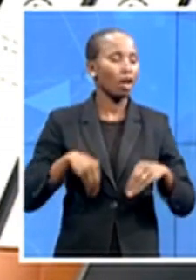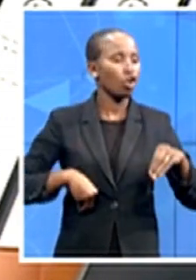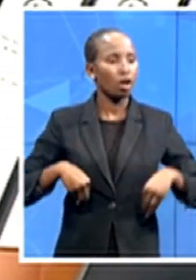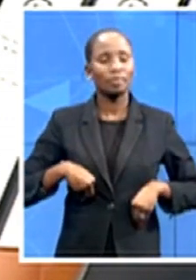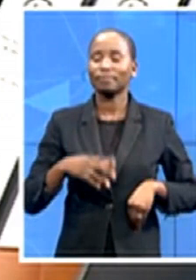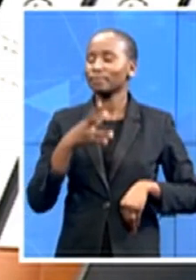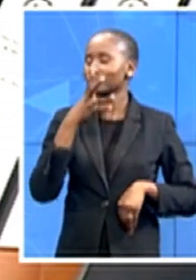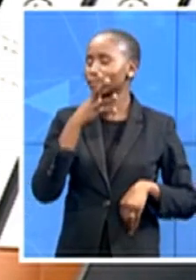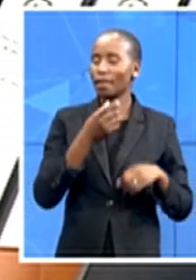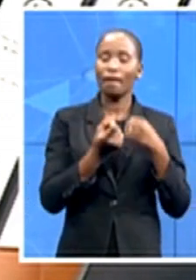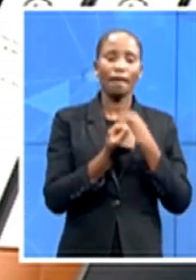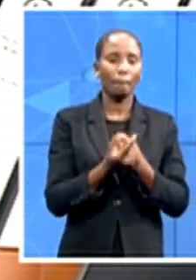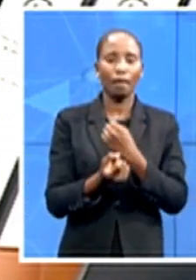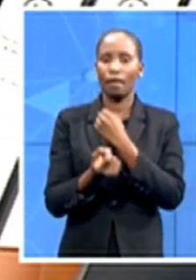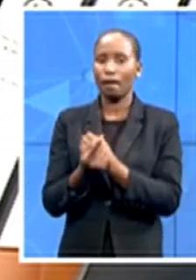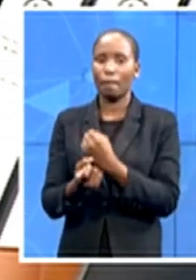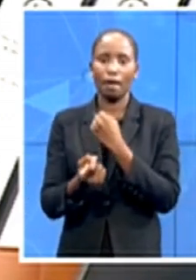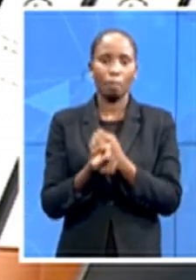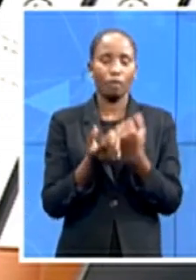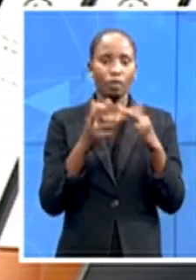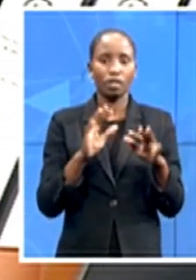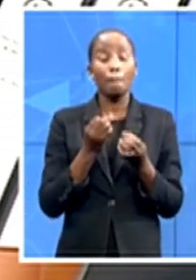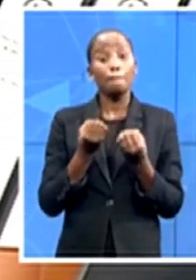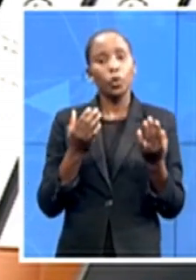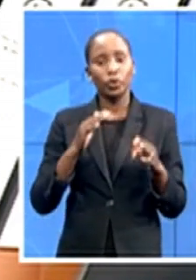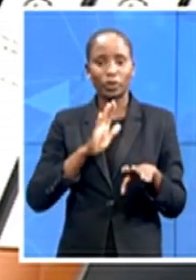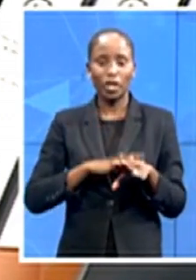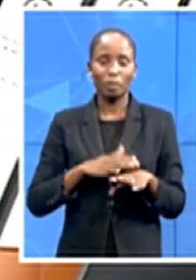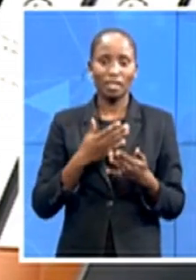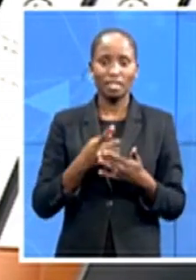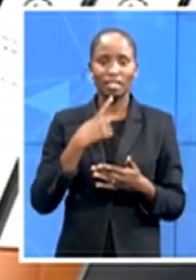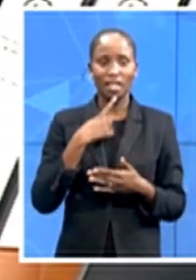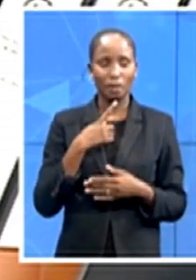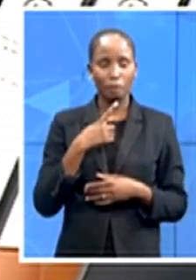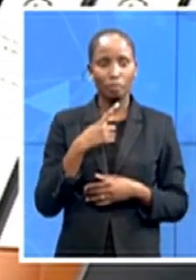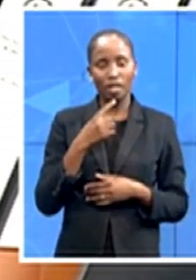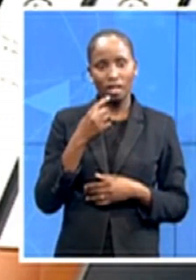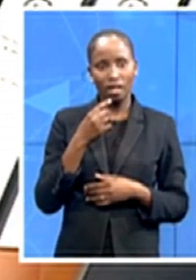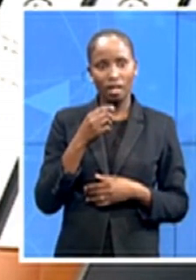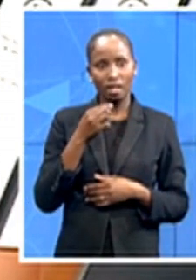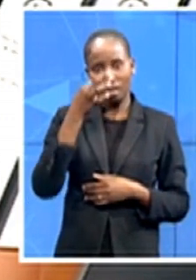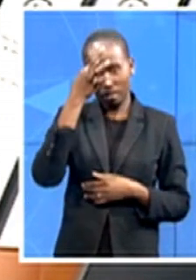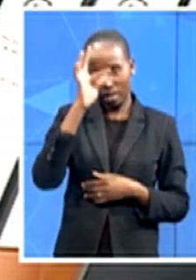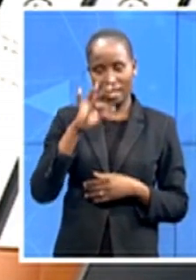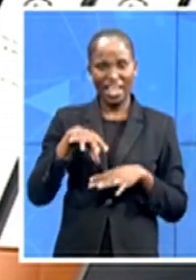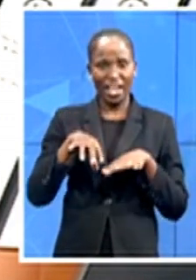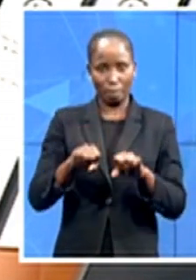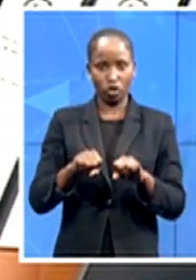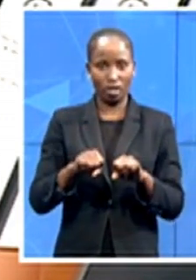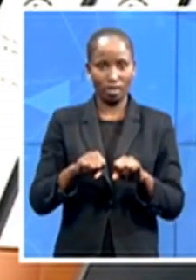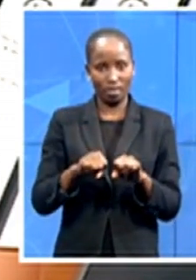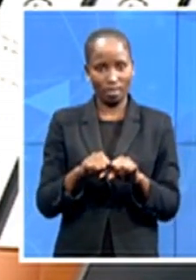state capture became known to me, as they did to the general public, through the work